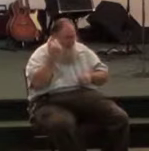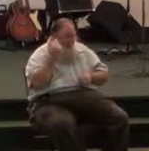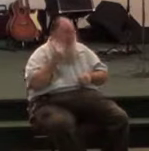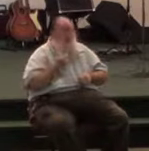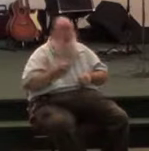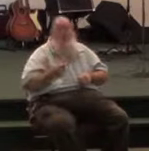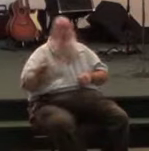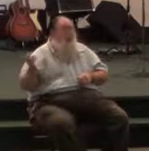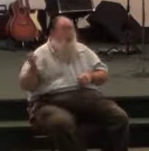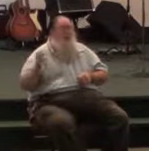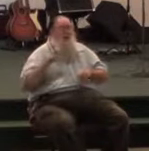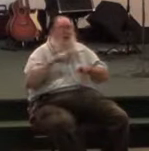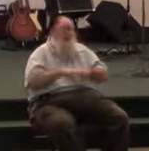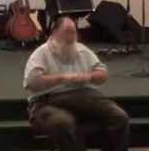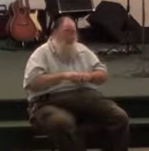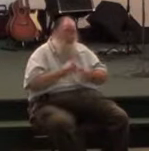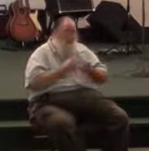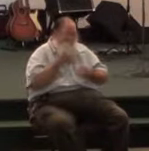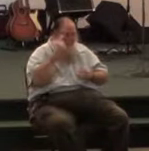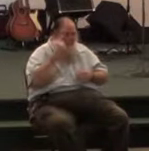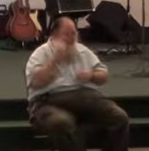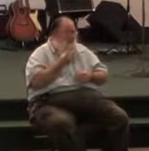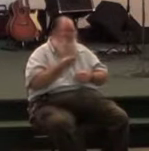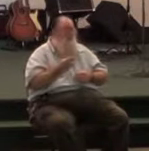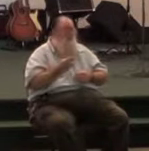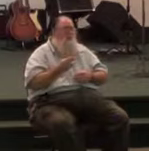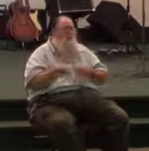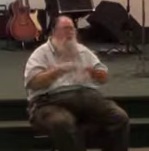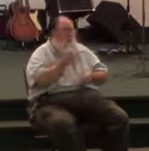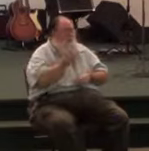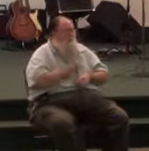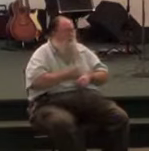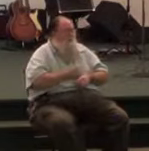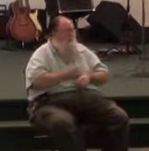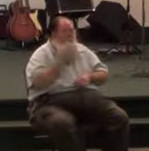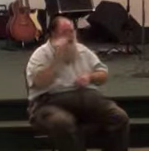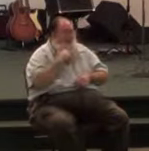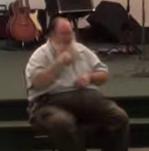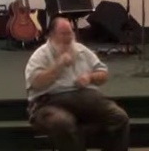watching you and waiting on you just to mess up so they can say, see, I told you so.